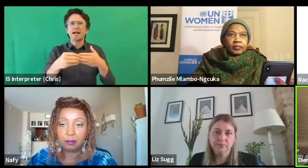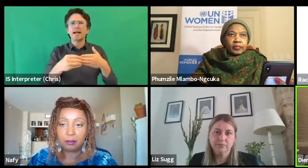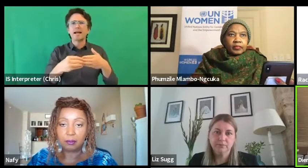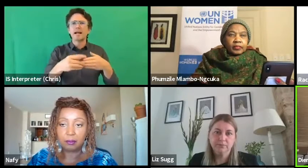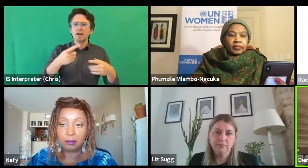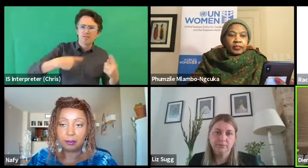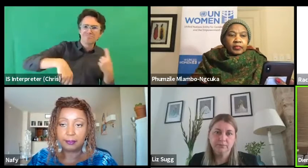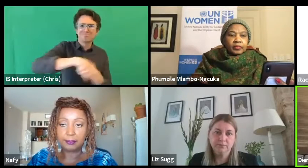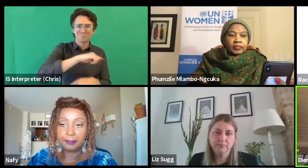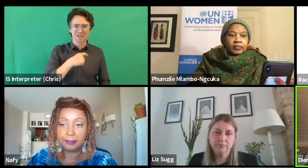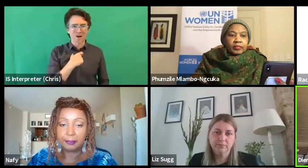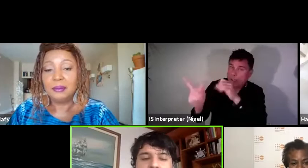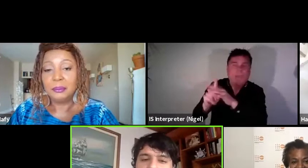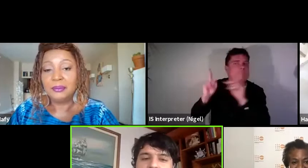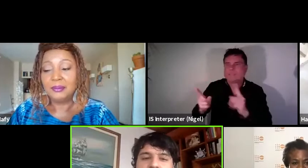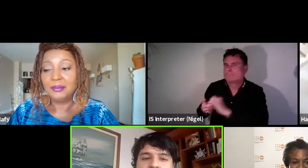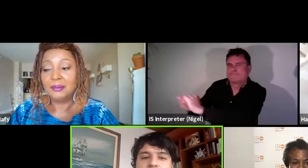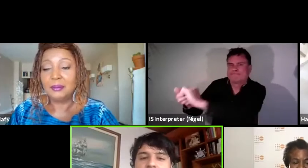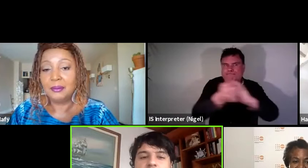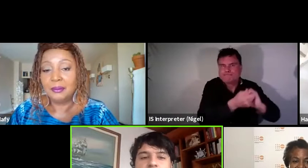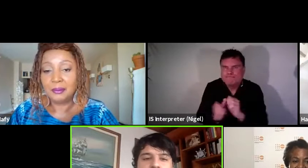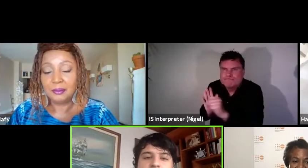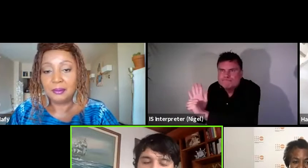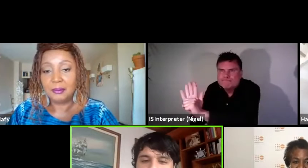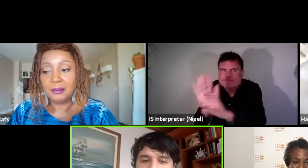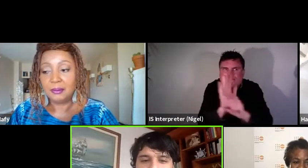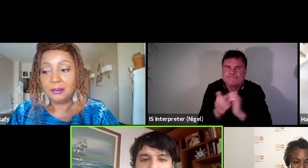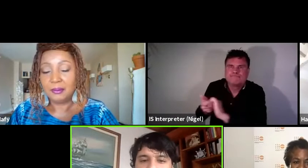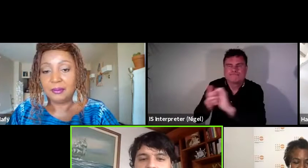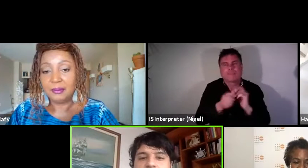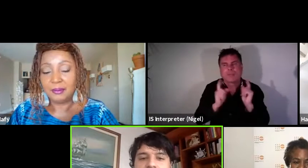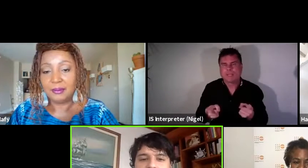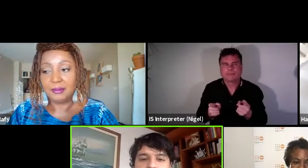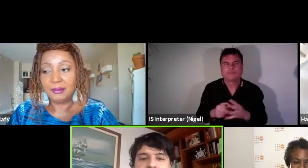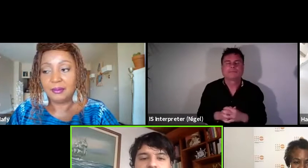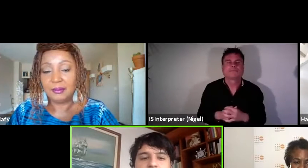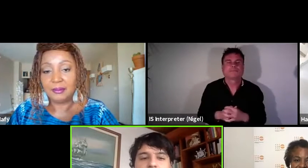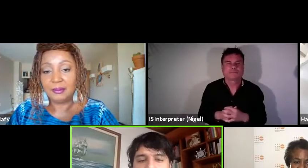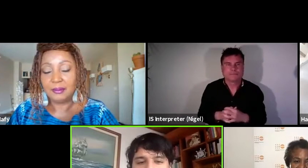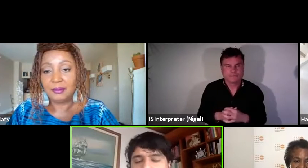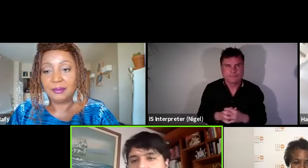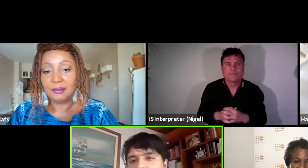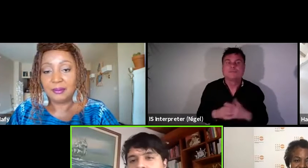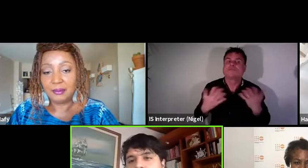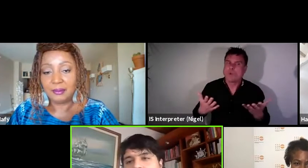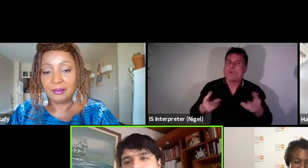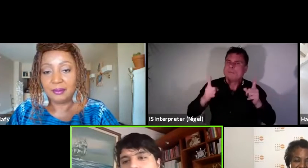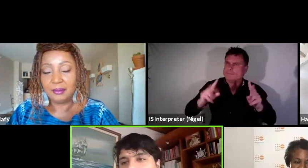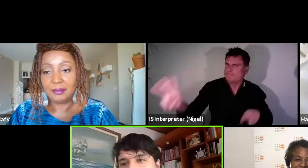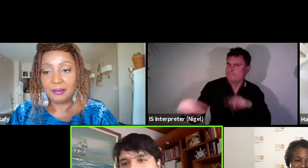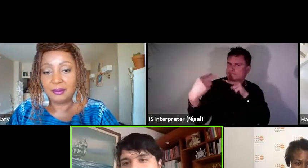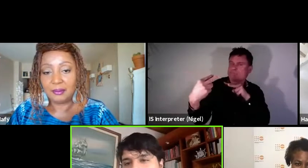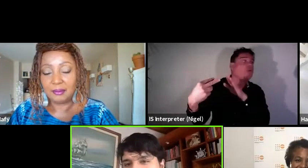shape the post-pandemic world? A good place is to share the table and look in the eye and recognize that we are part of the solution and